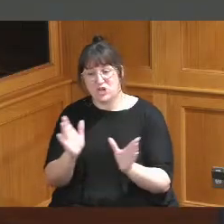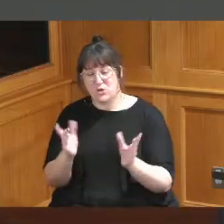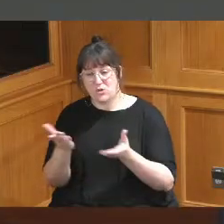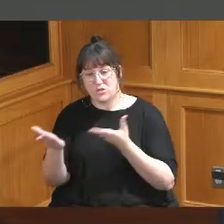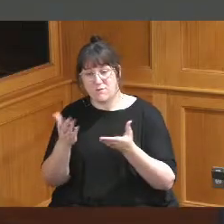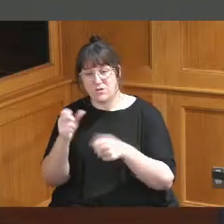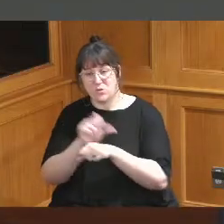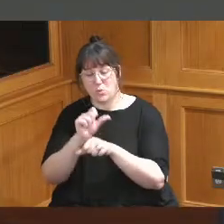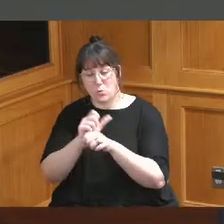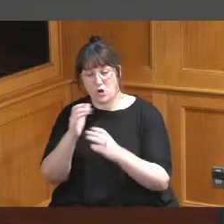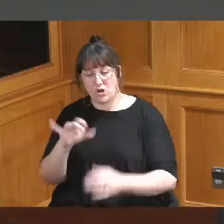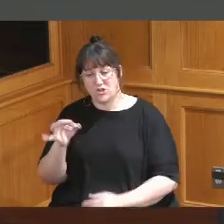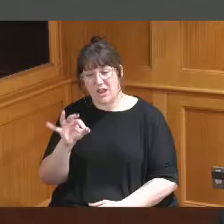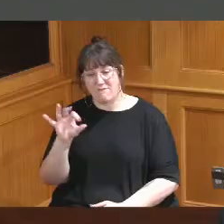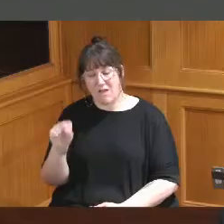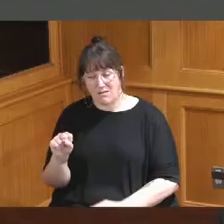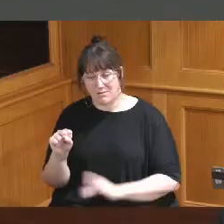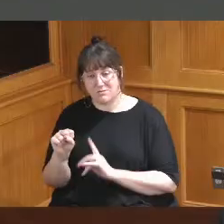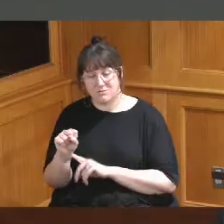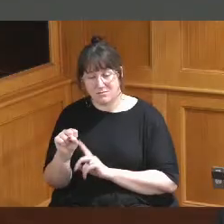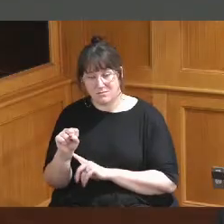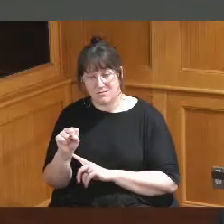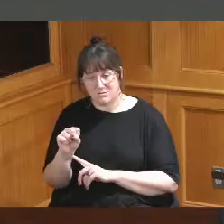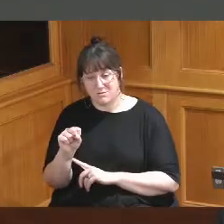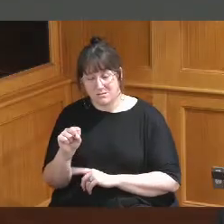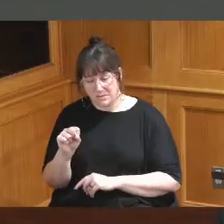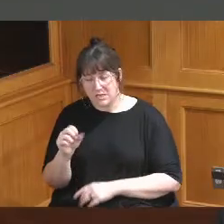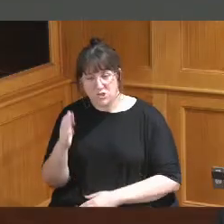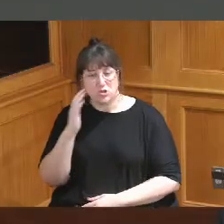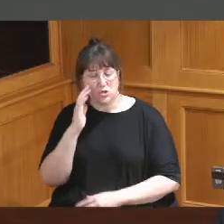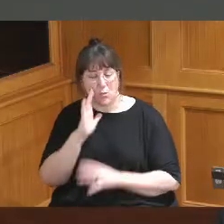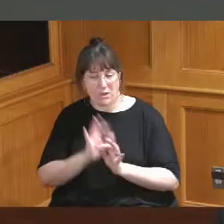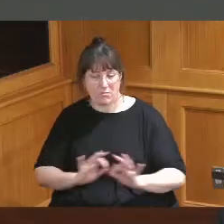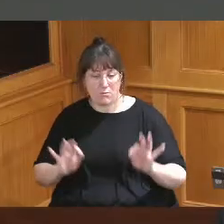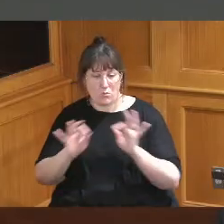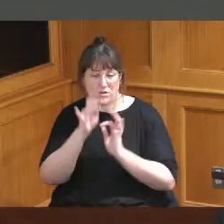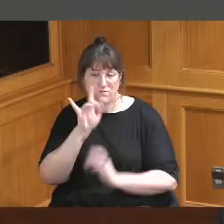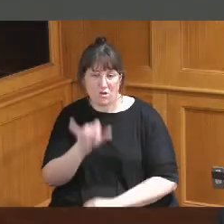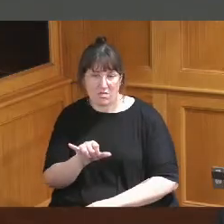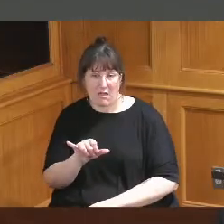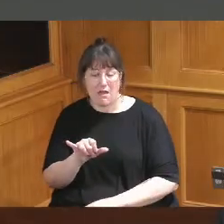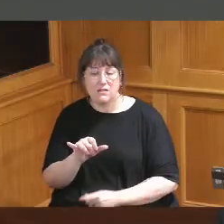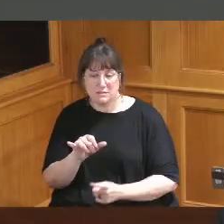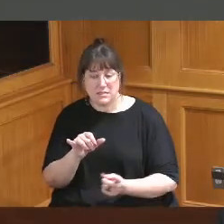at JFS, and just knowing the importance of that and the importance of